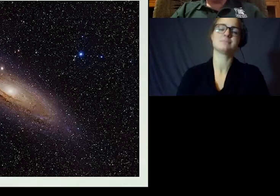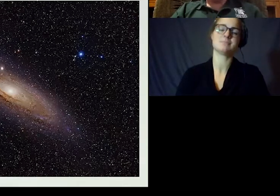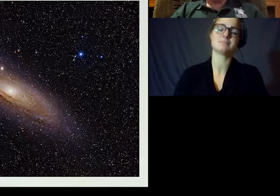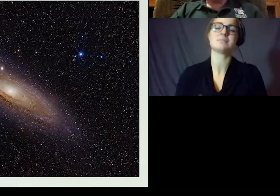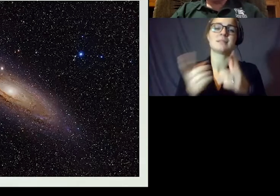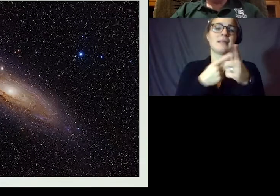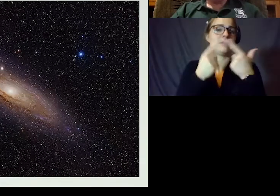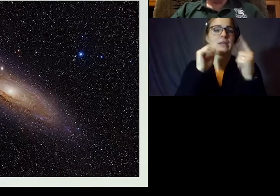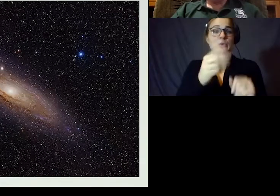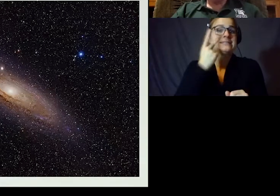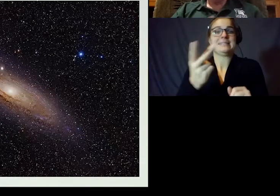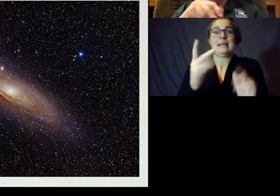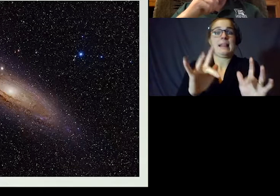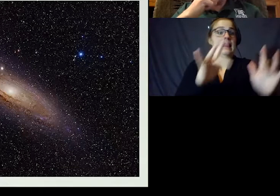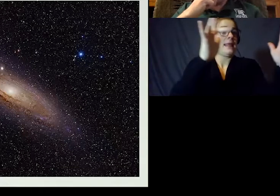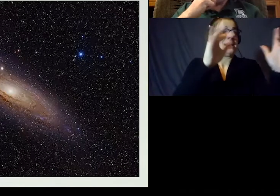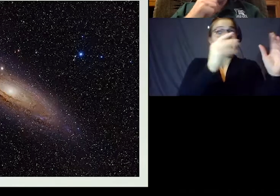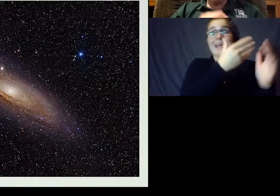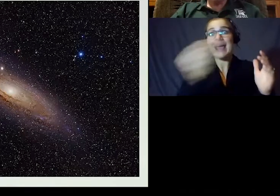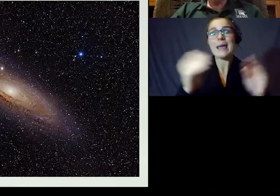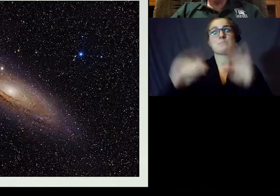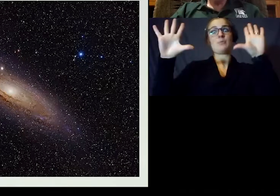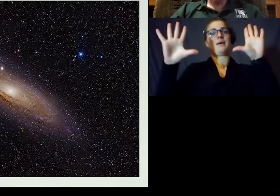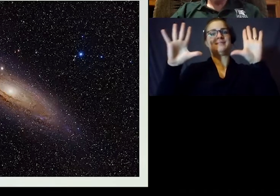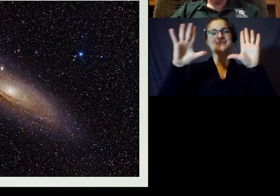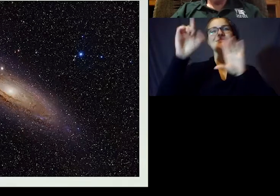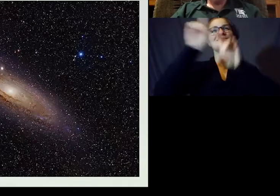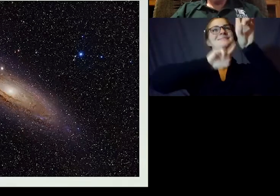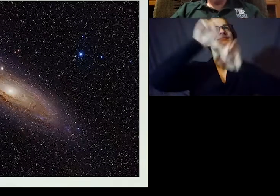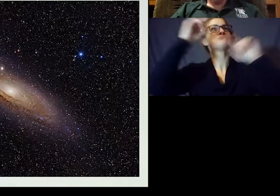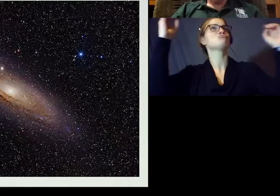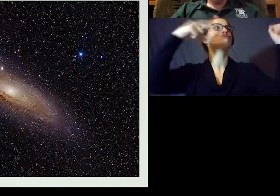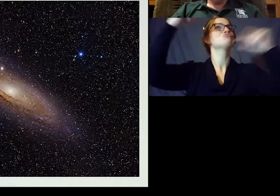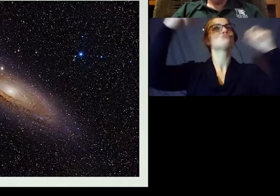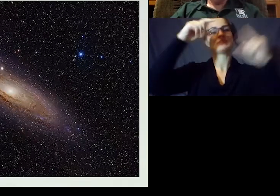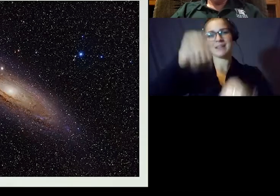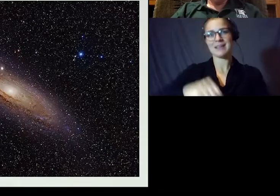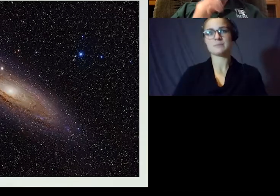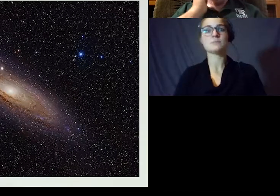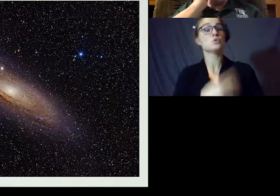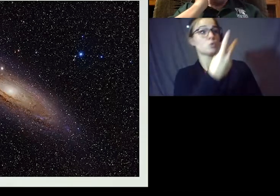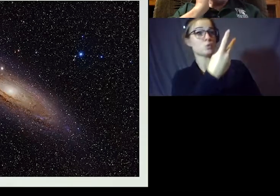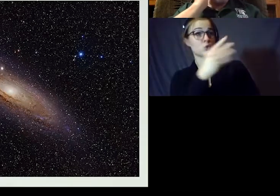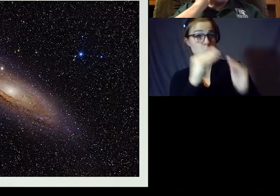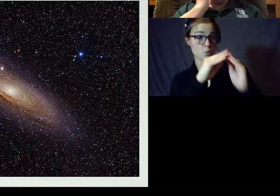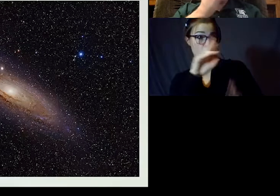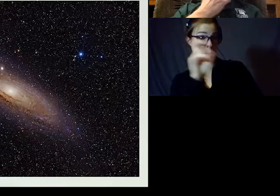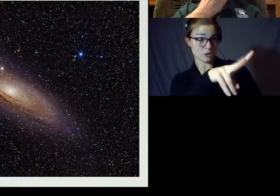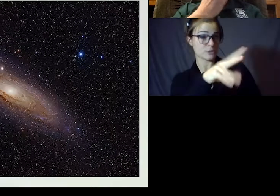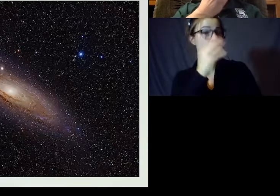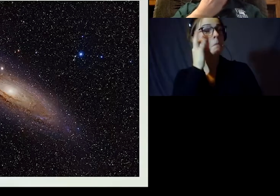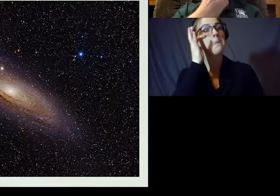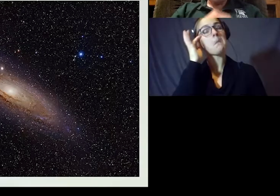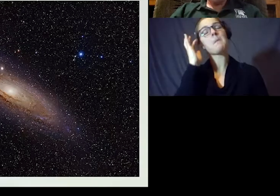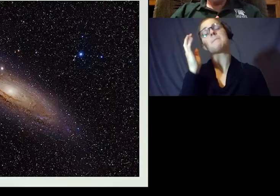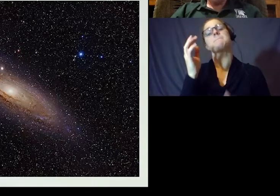the fainter ones as well as the brighter ones. Okay, and I'd say we have about two more questions that are really relevant. All right. What would you consider